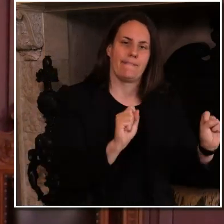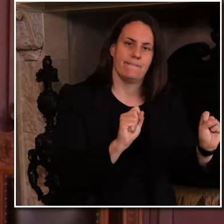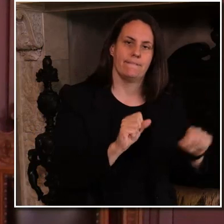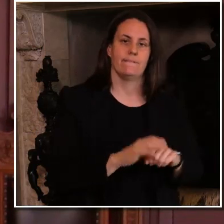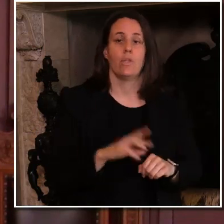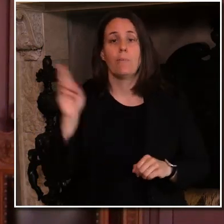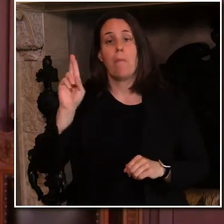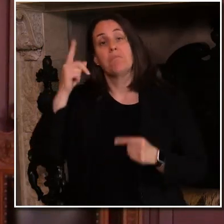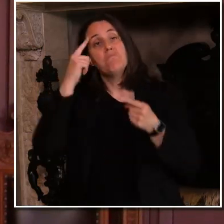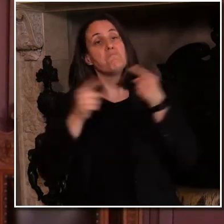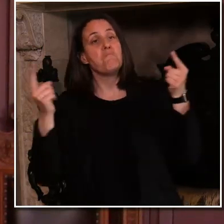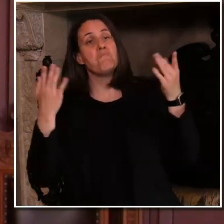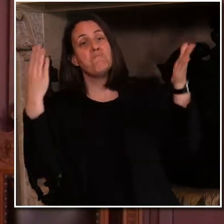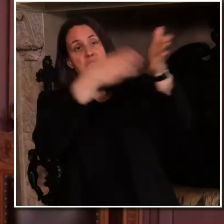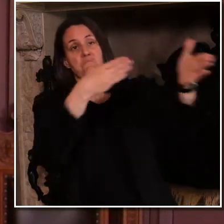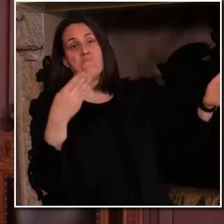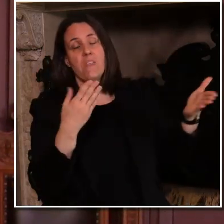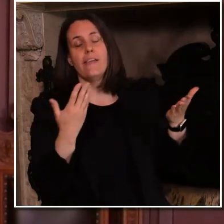that